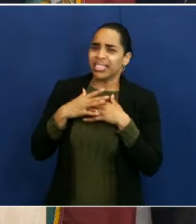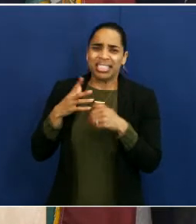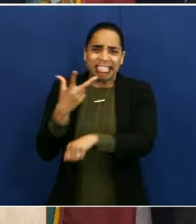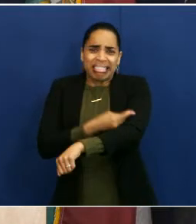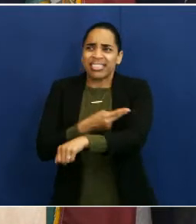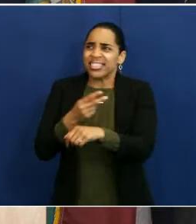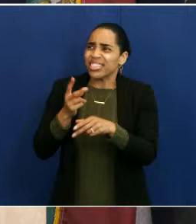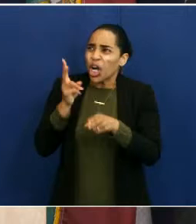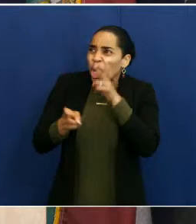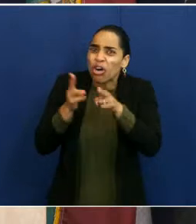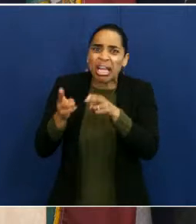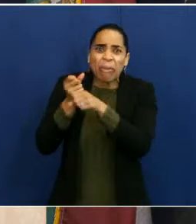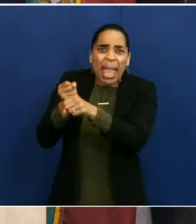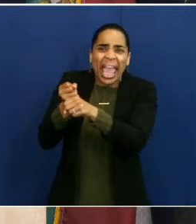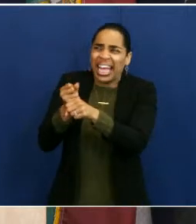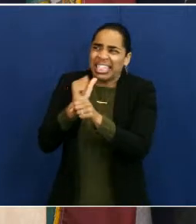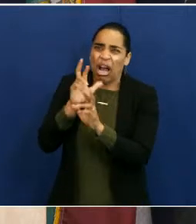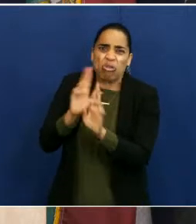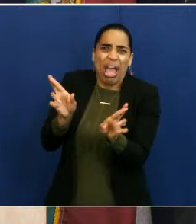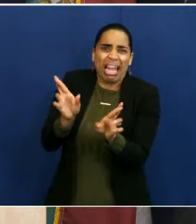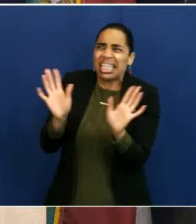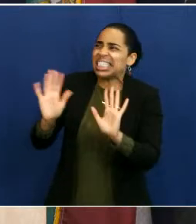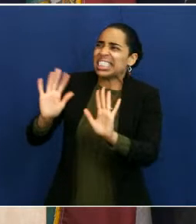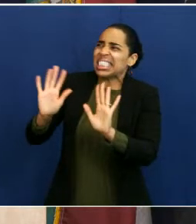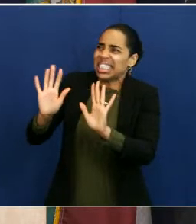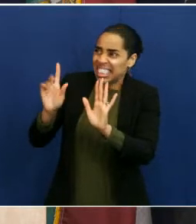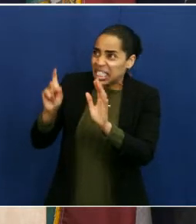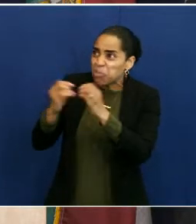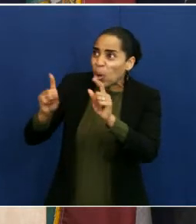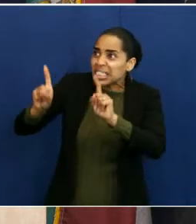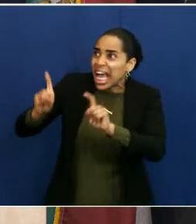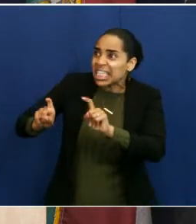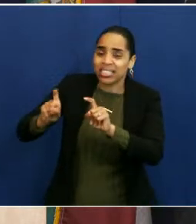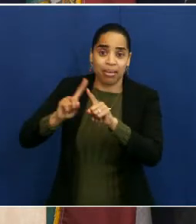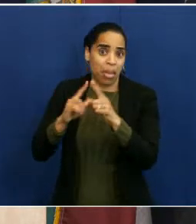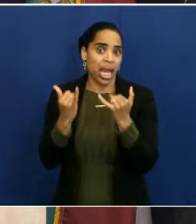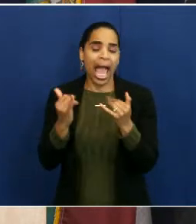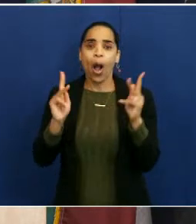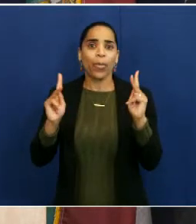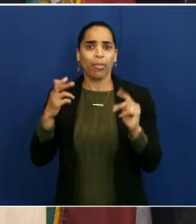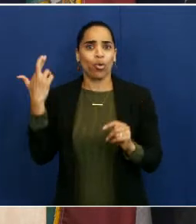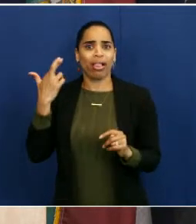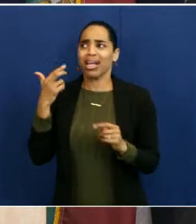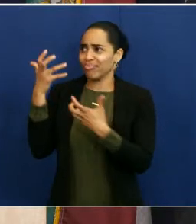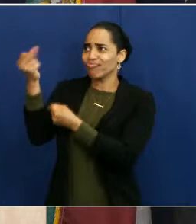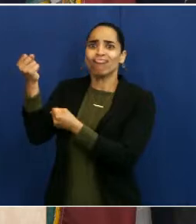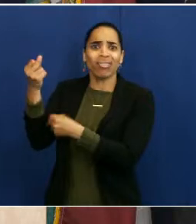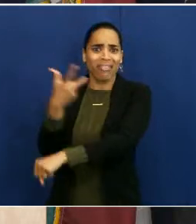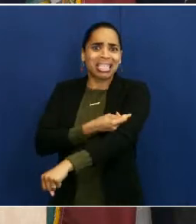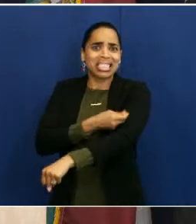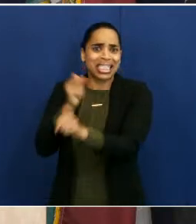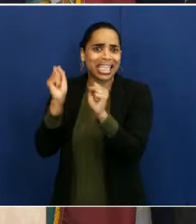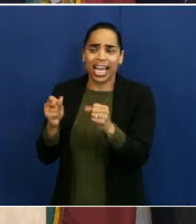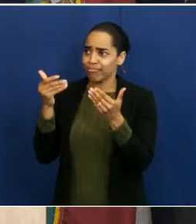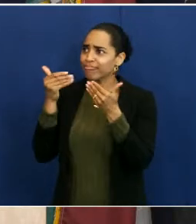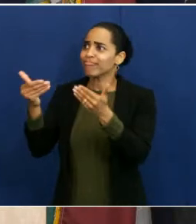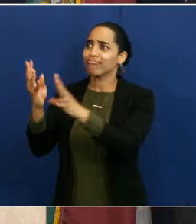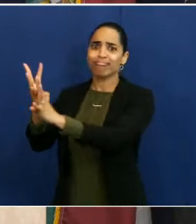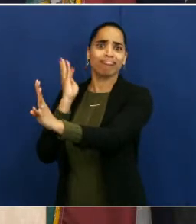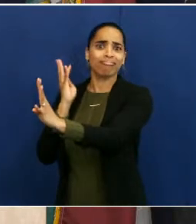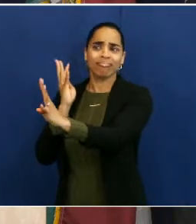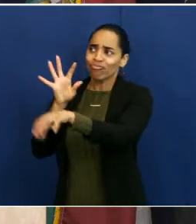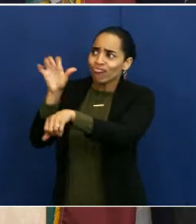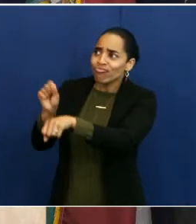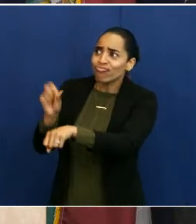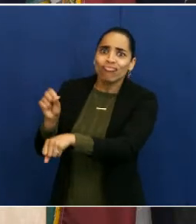concern in December or January. But given where we are now, I think that's probably less of a concern. So, not saying it's not a concern, and when